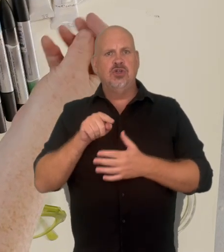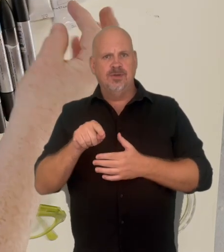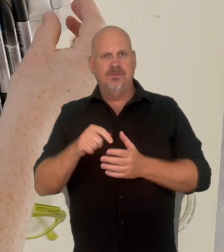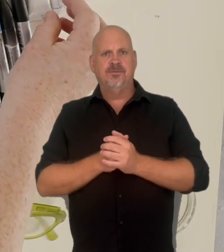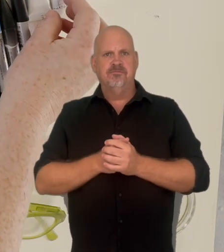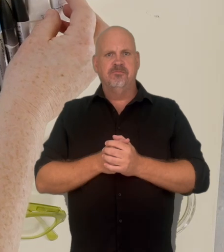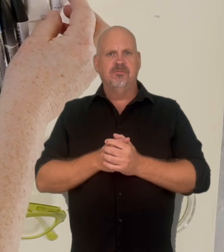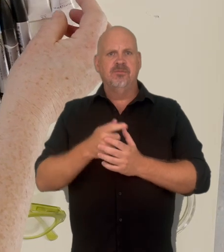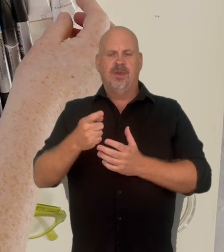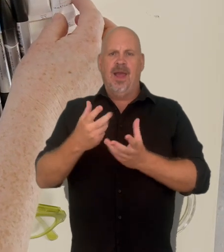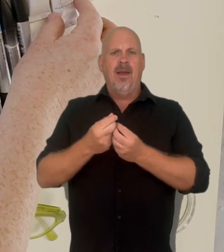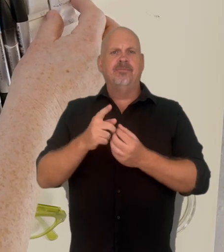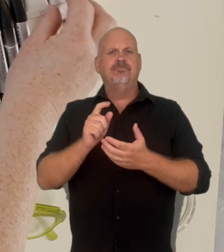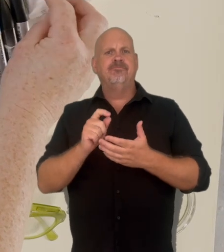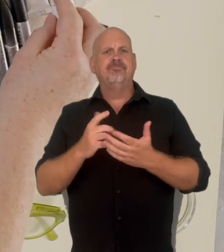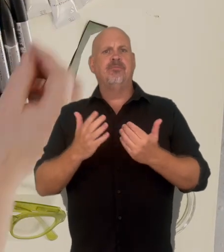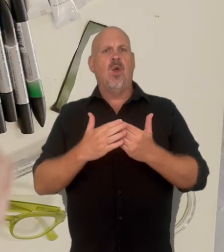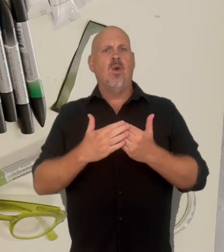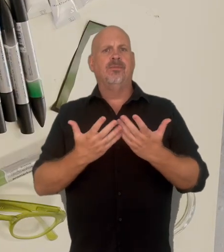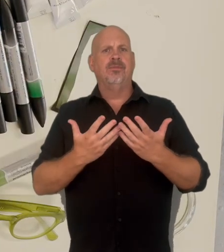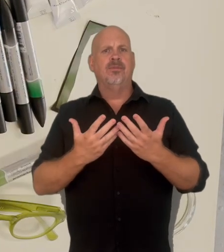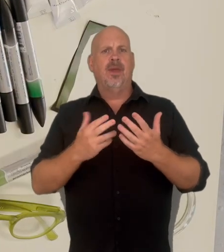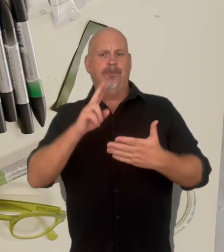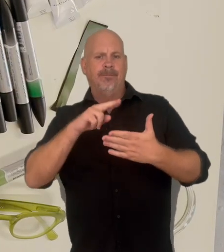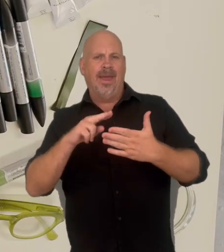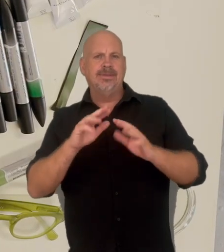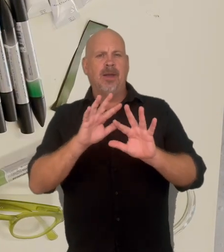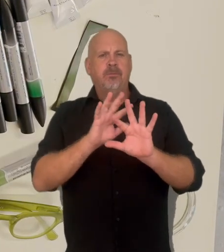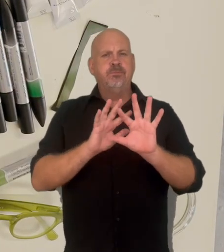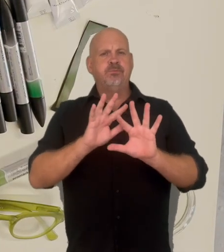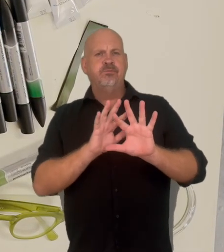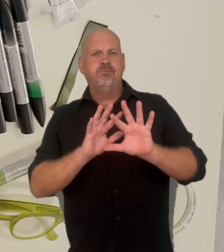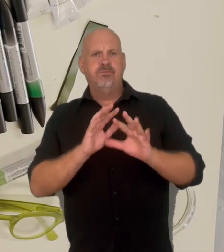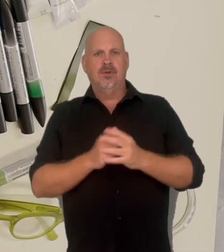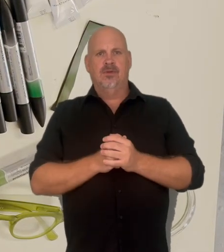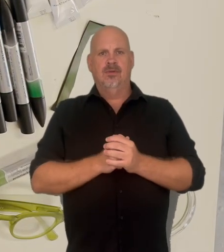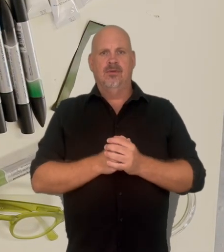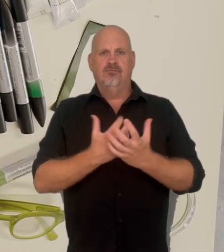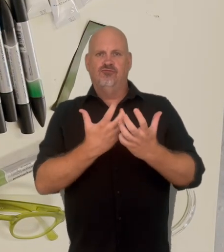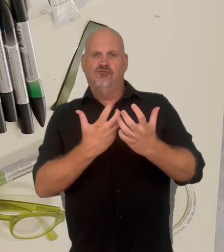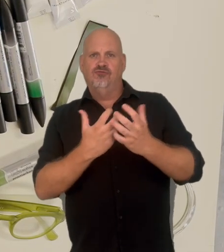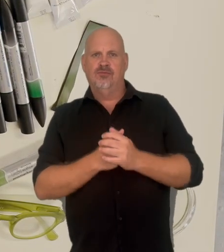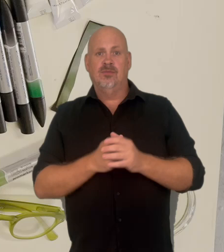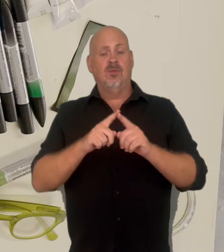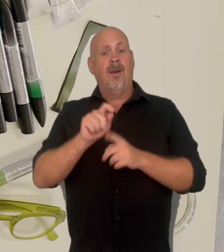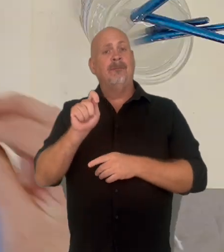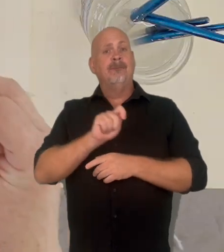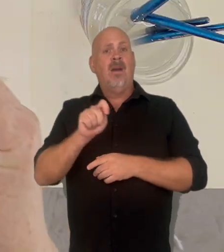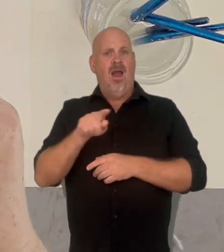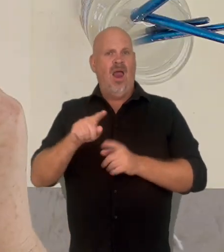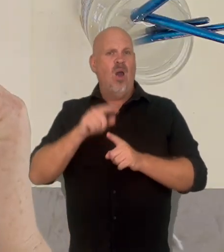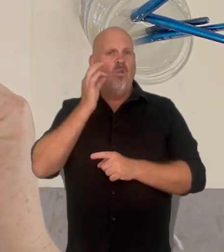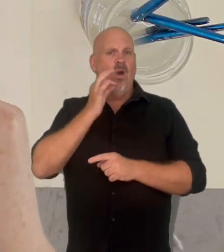make a more opaque paint, and then we have markers that work like watercolors, but you may or may not